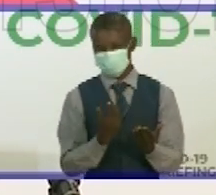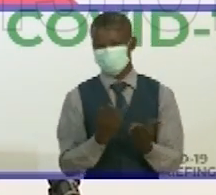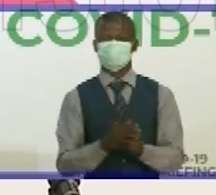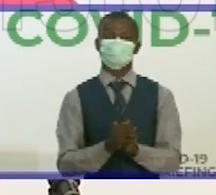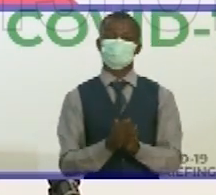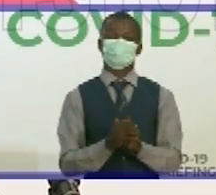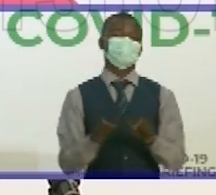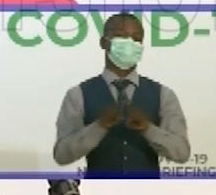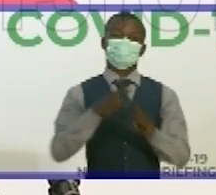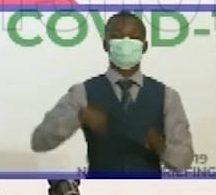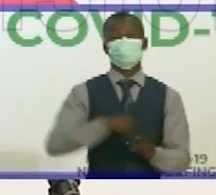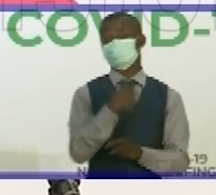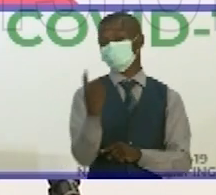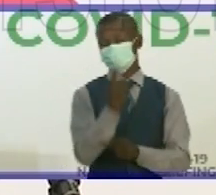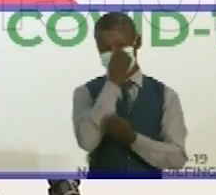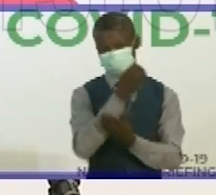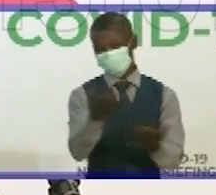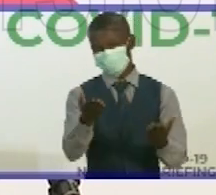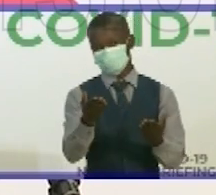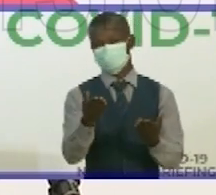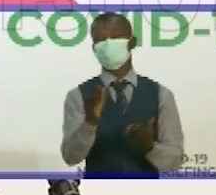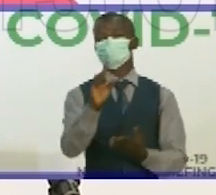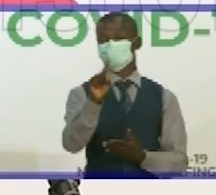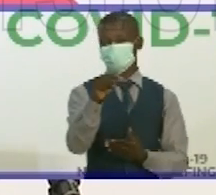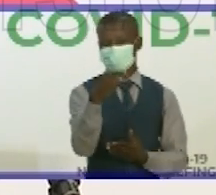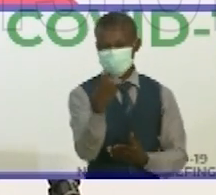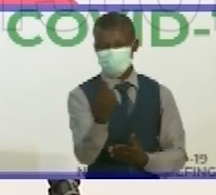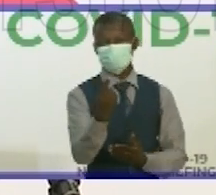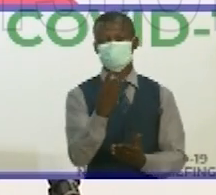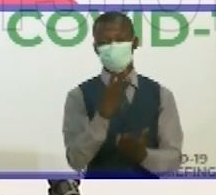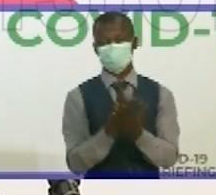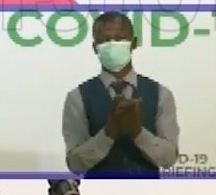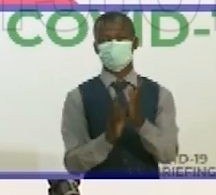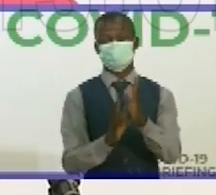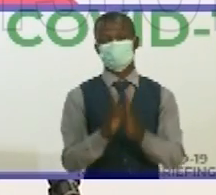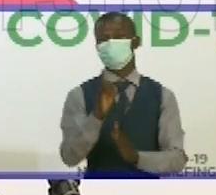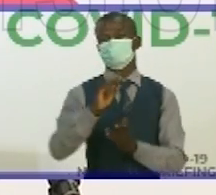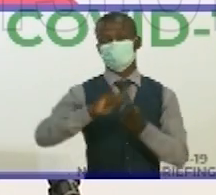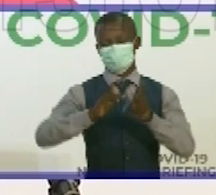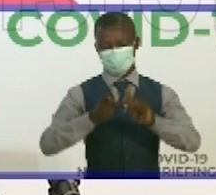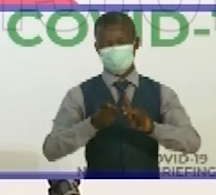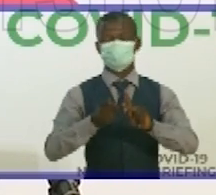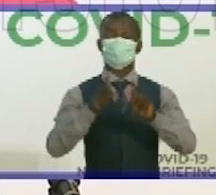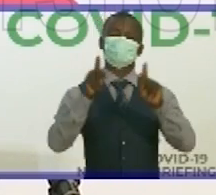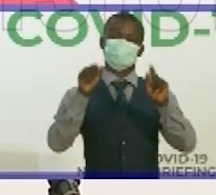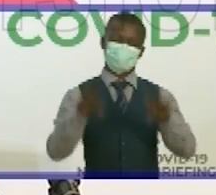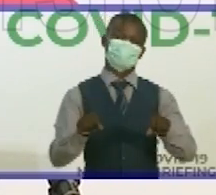As we have often said, only a well-developed partnership will serve